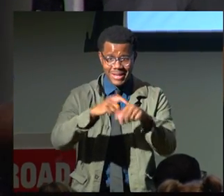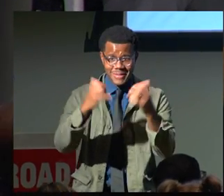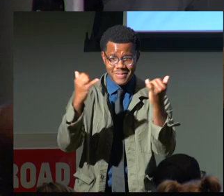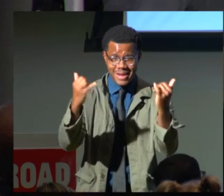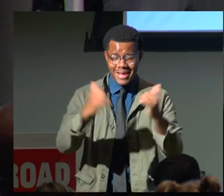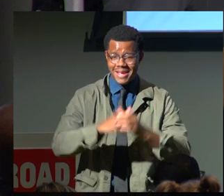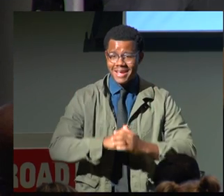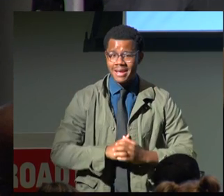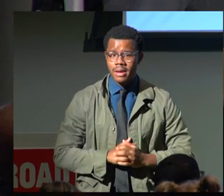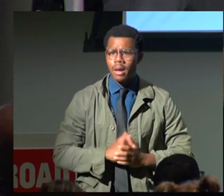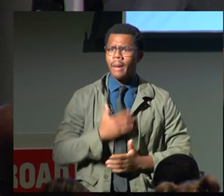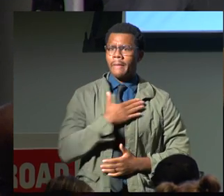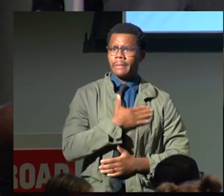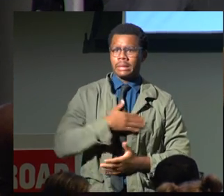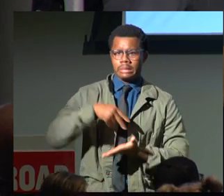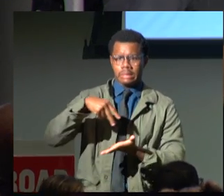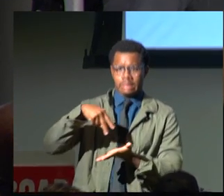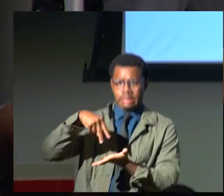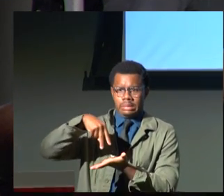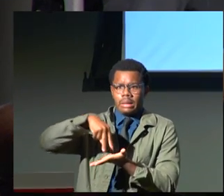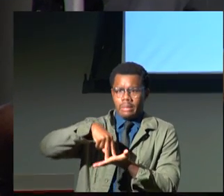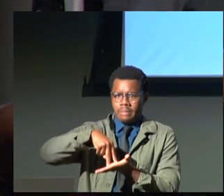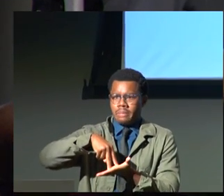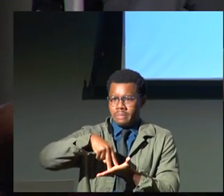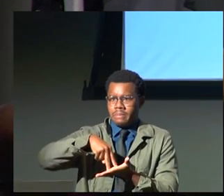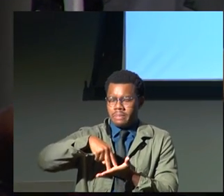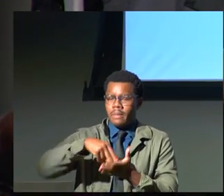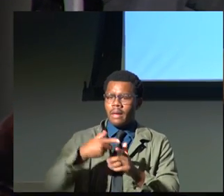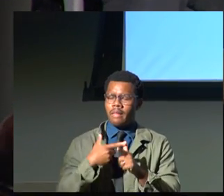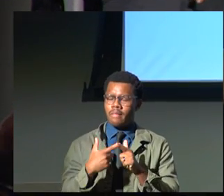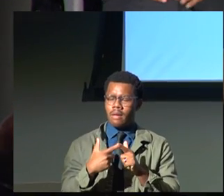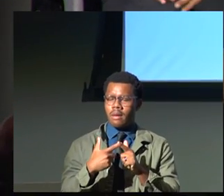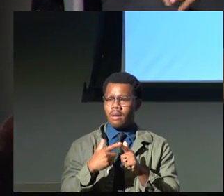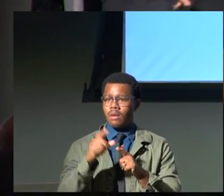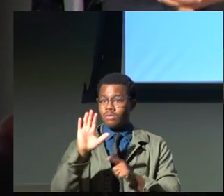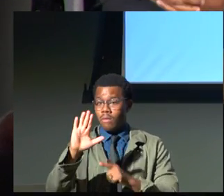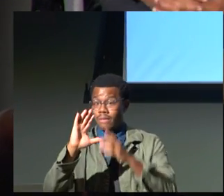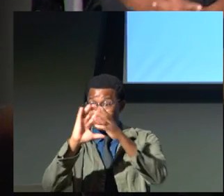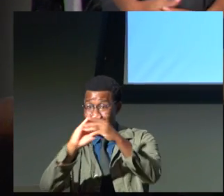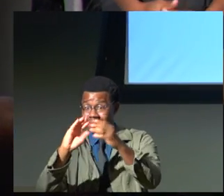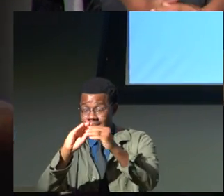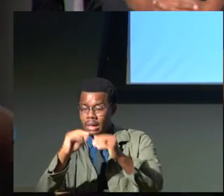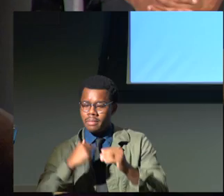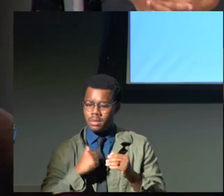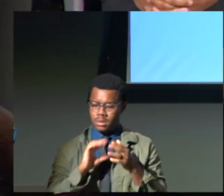and please stand up. So, and then I'm obviously going to repeat the question, so don't think I'm nuts.